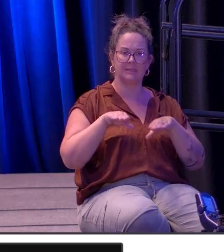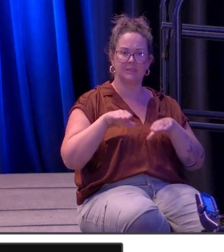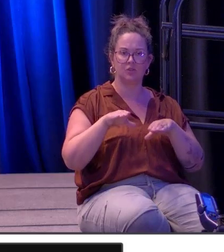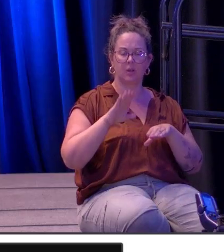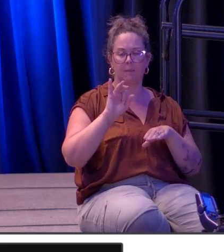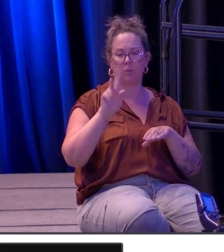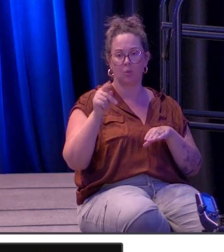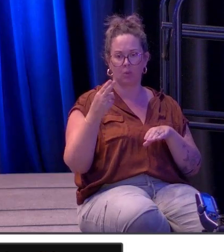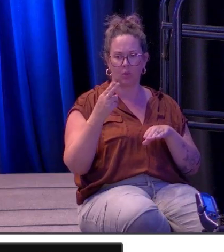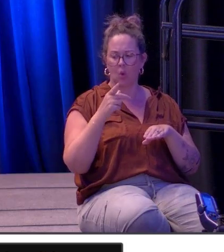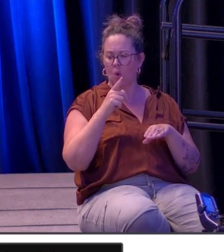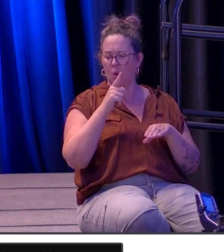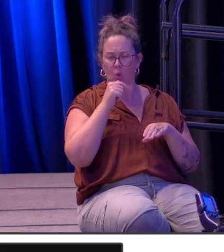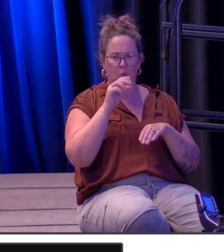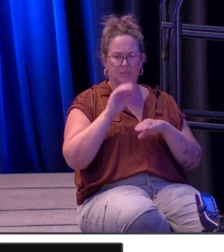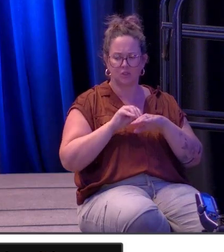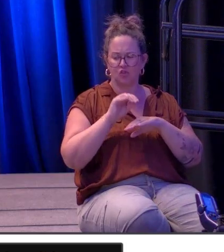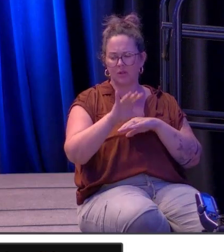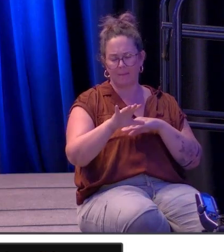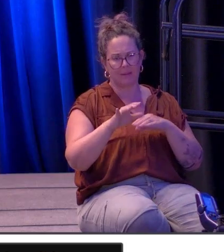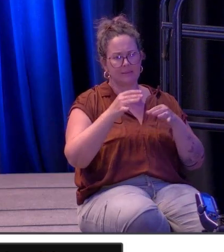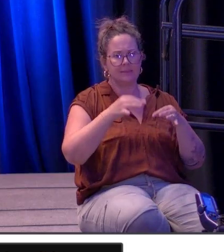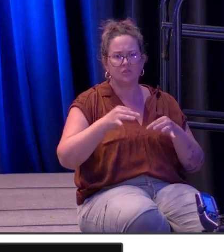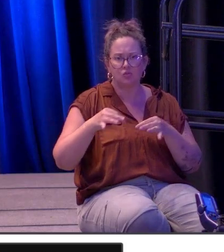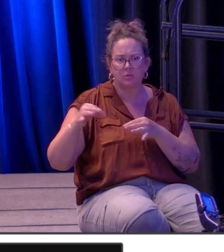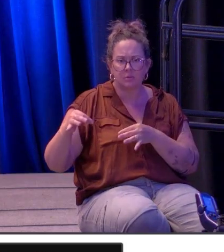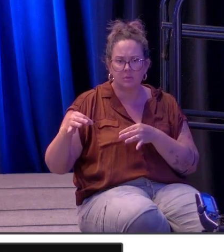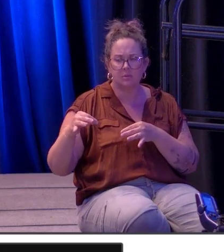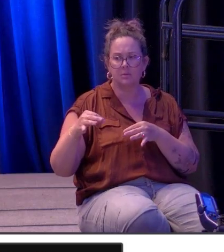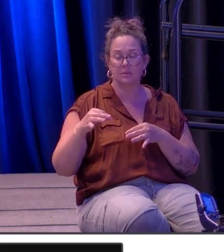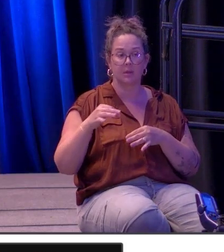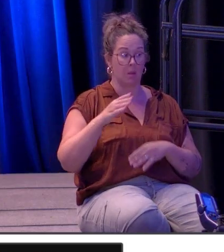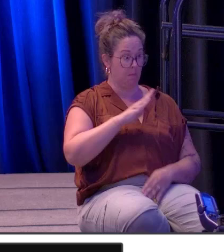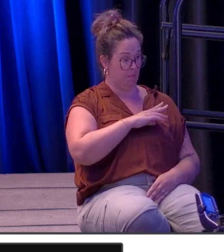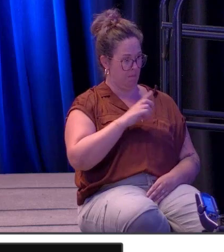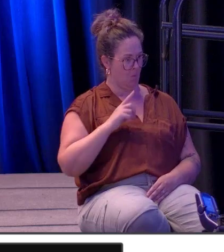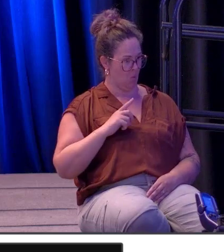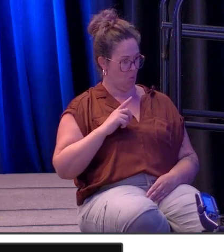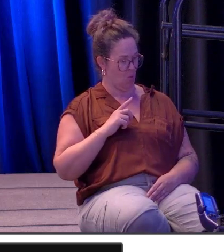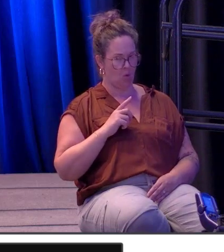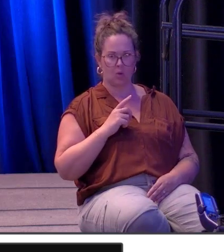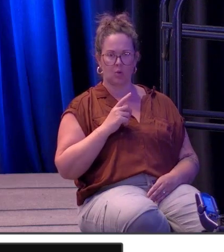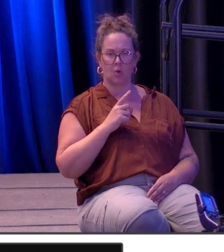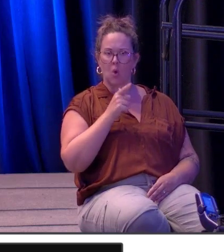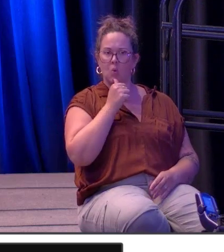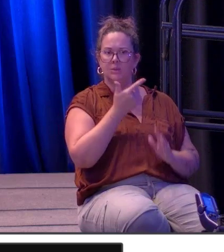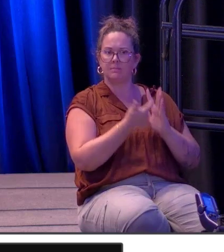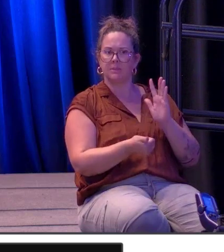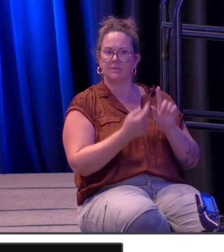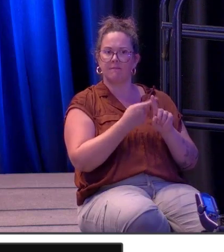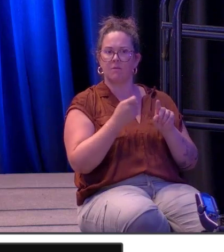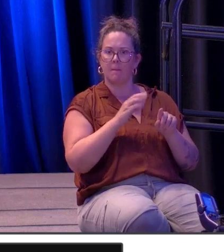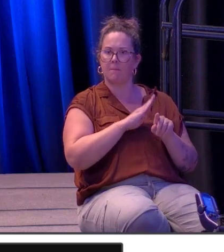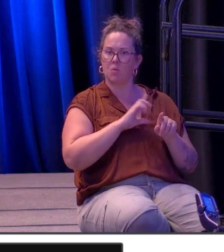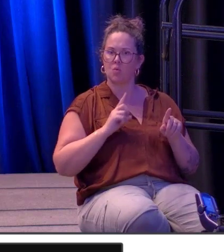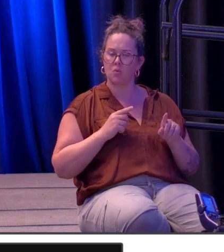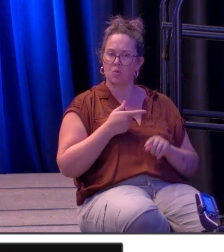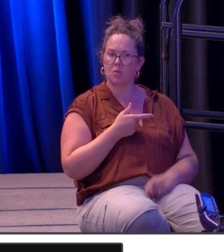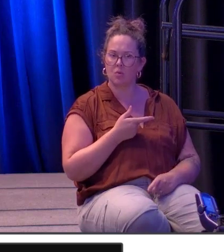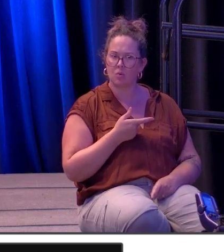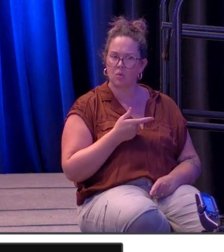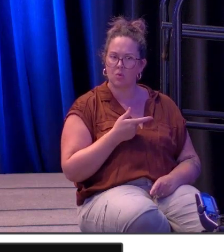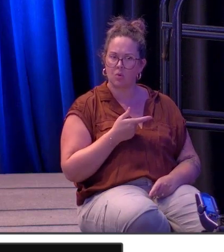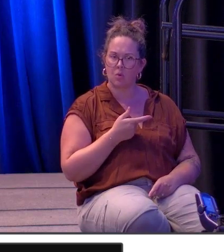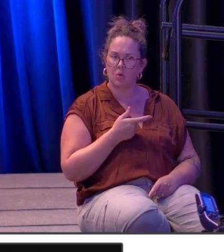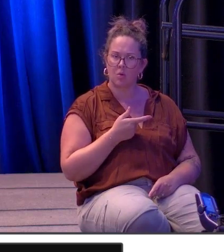or your staff, what do they look like? Who else should be there? So we want